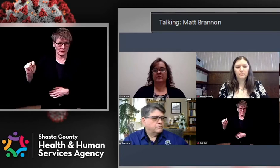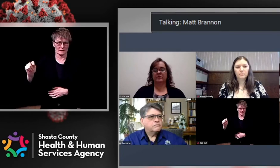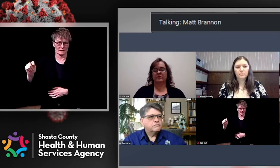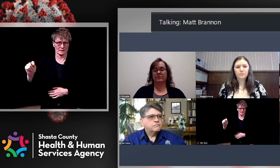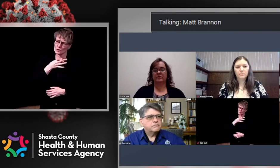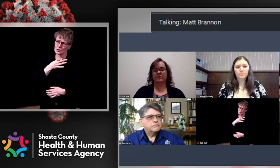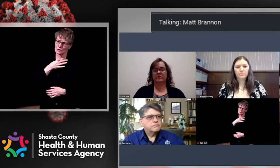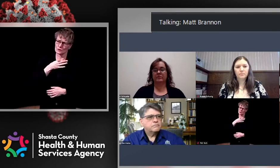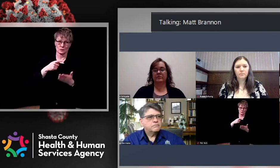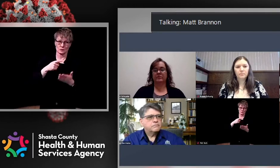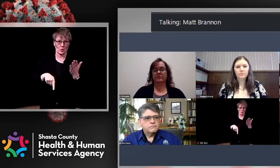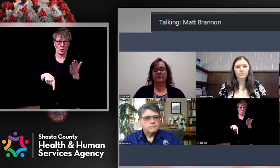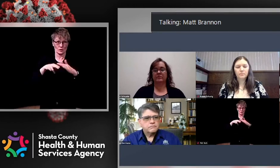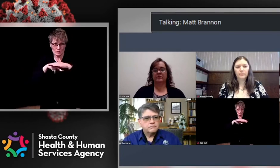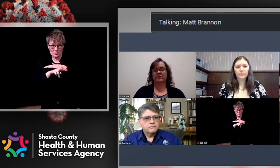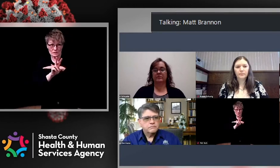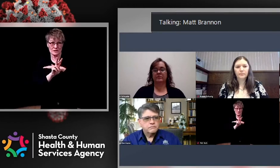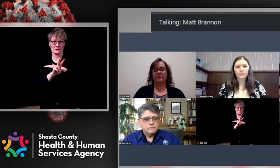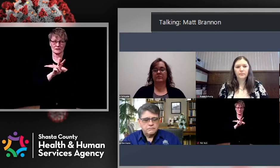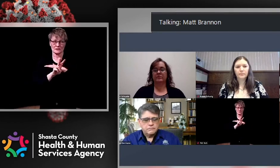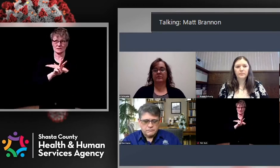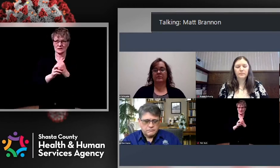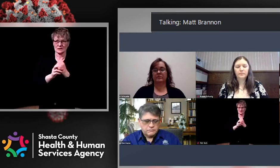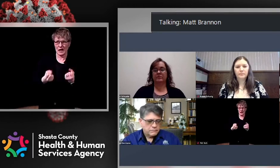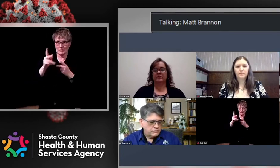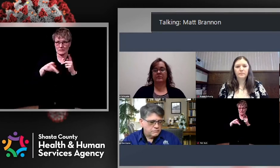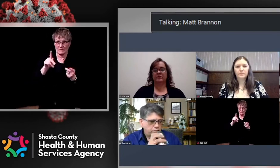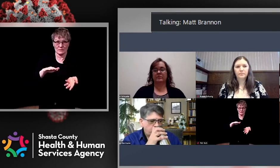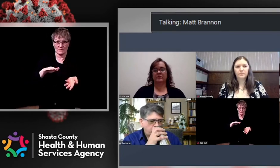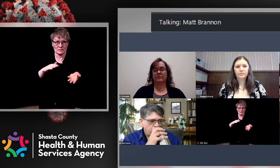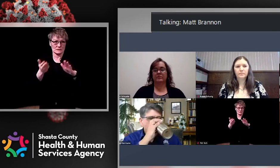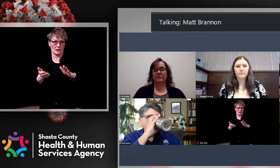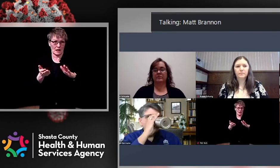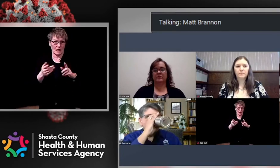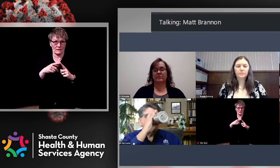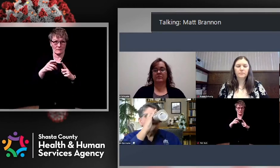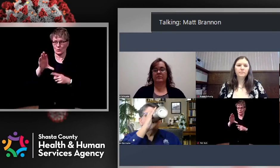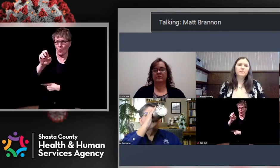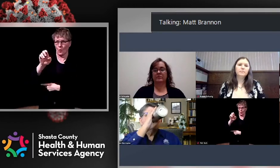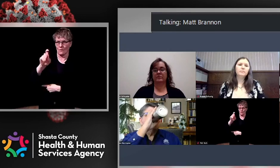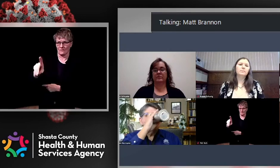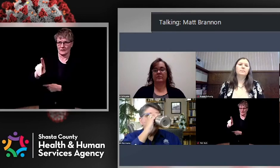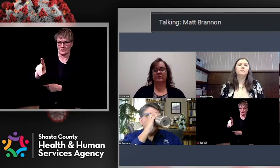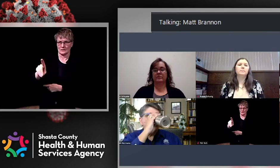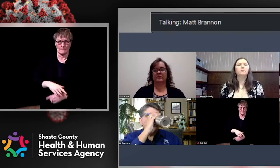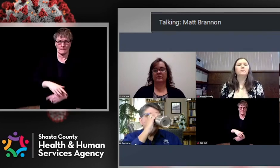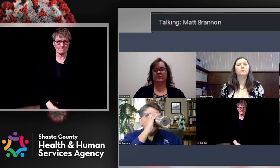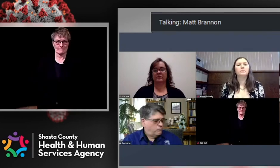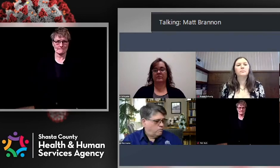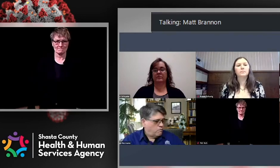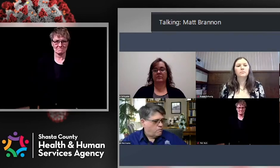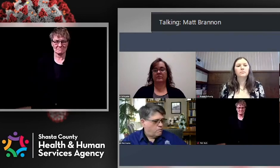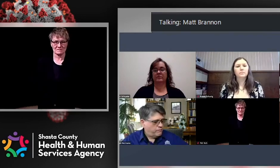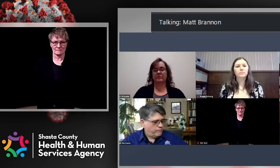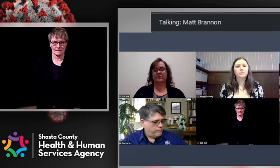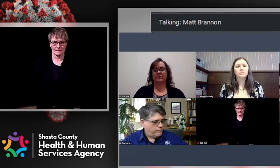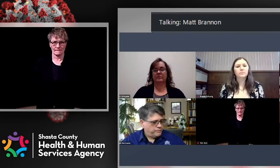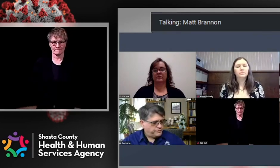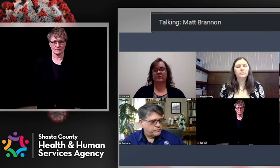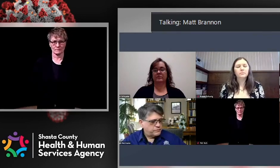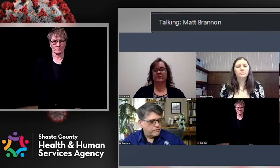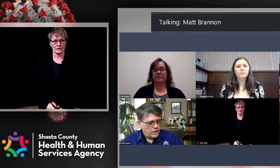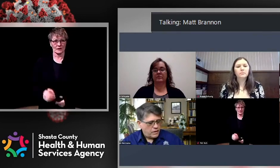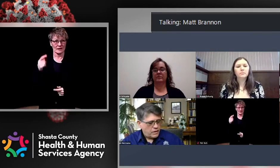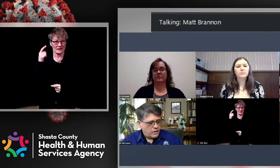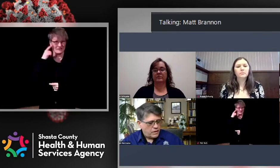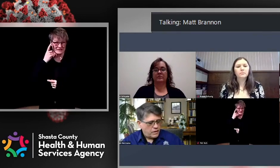we had 26 deaths, which was the most we've had. And there was some association with some of those with Thanksgiving gatherings, I believe,